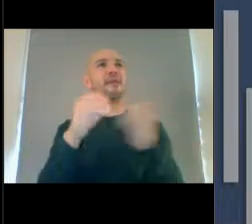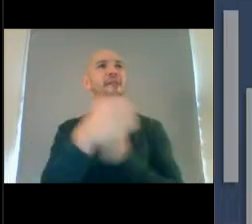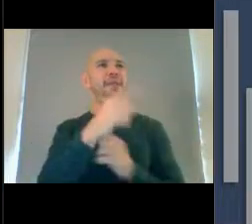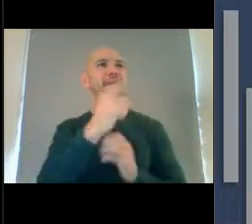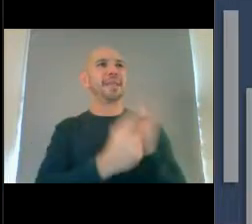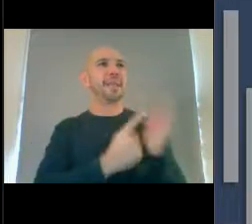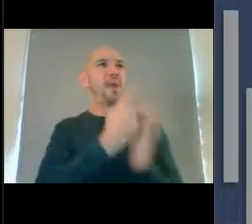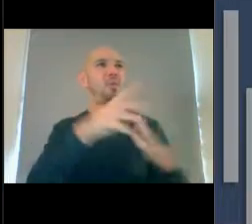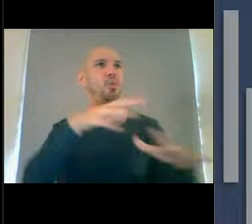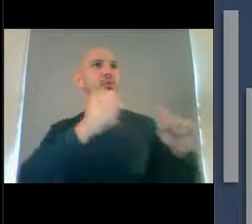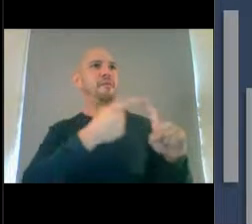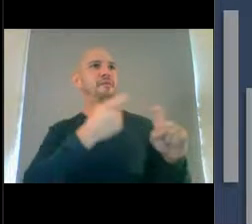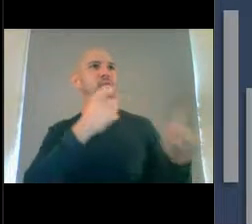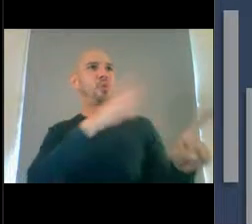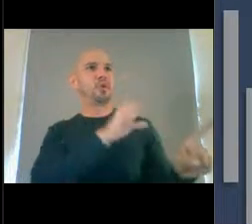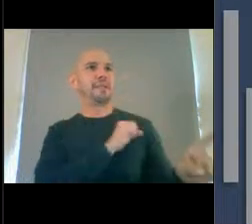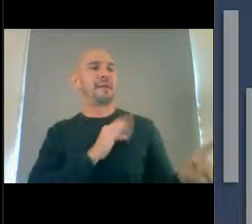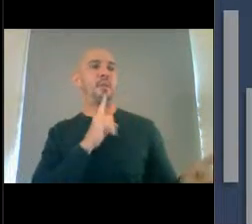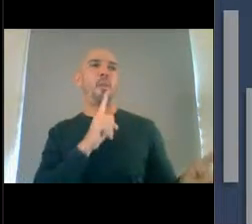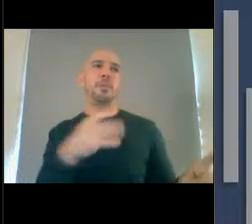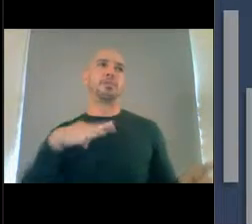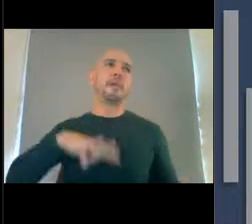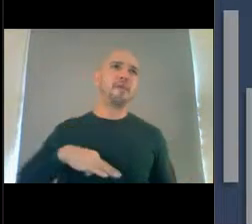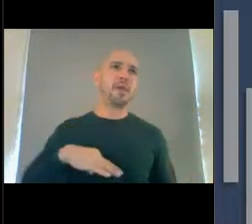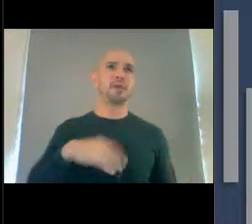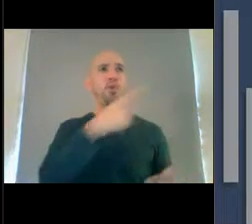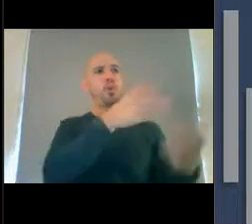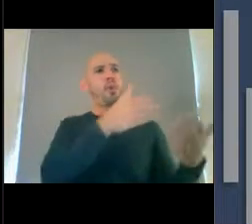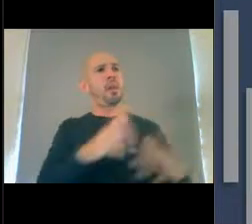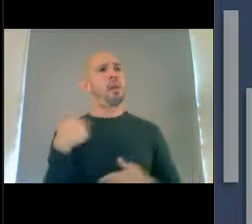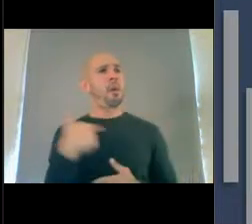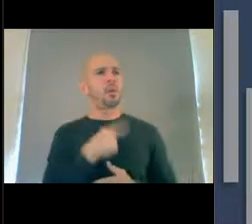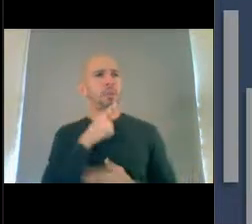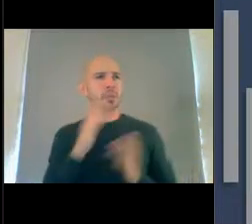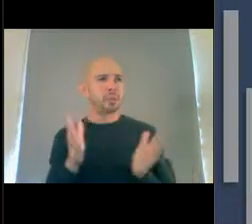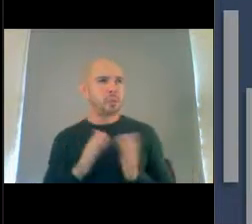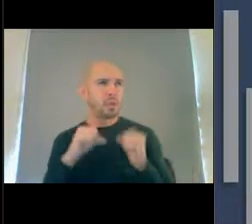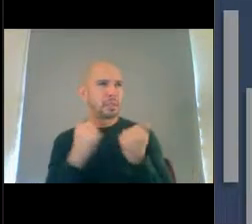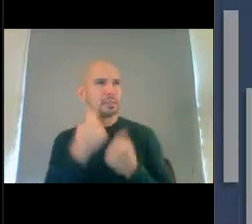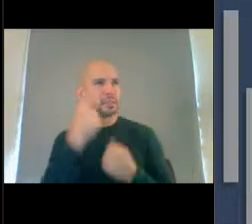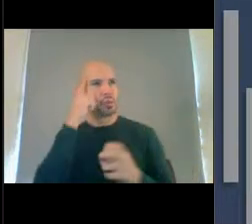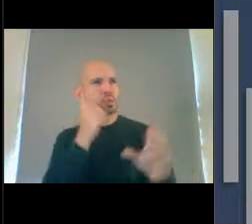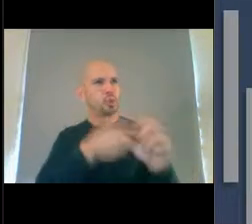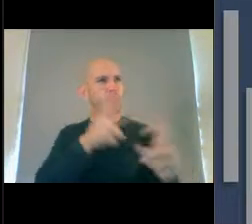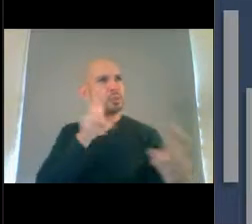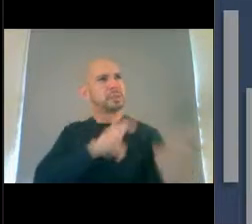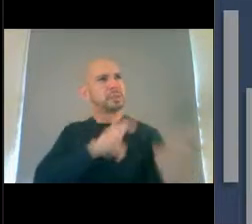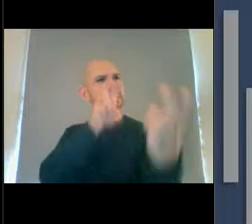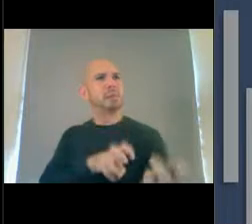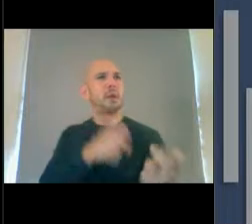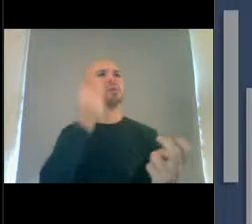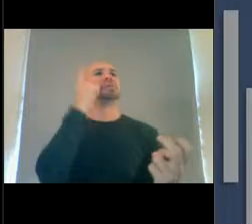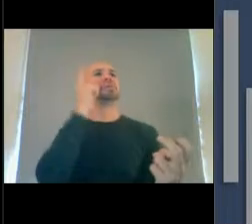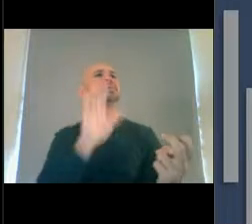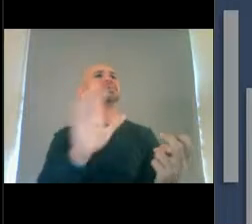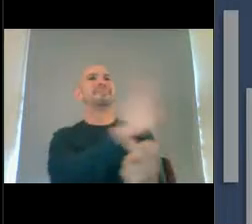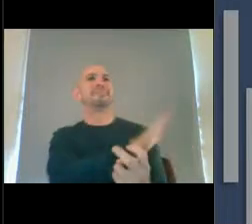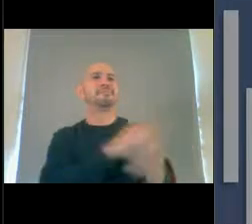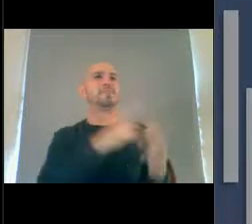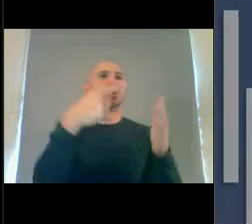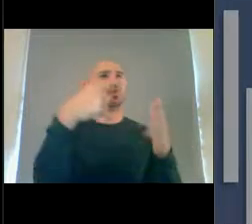beneficial enabling a small agency such as ours to sit down and understand the expectations of the program clarify some